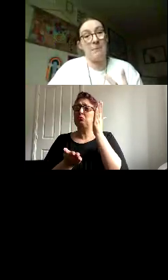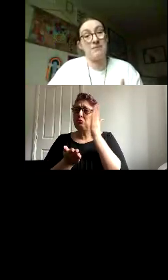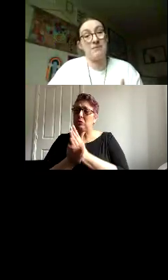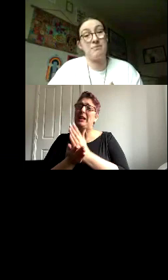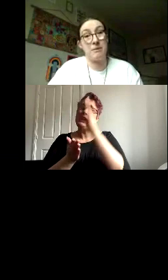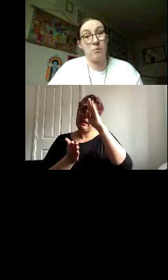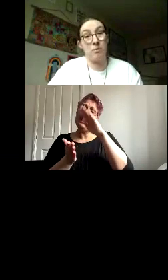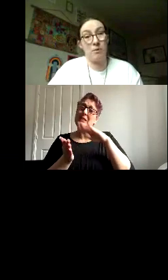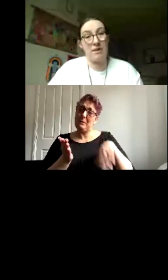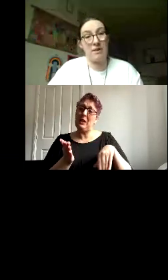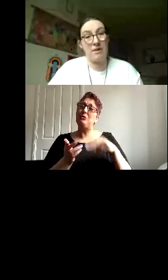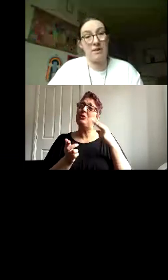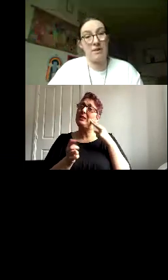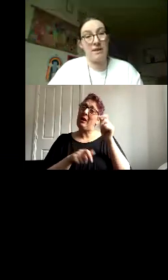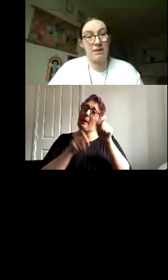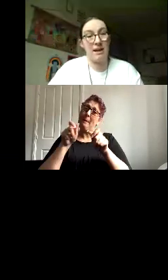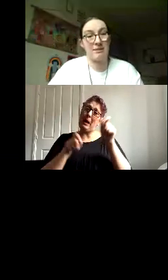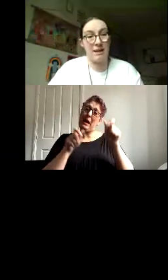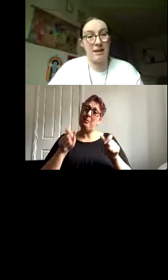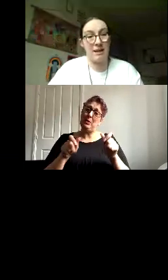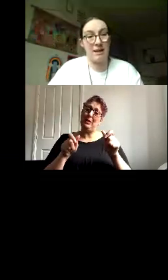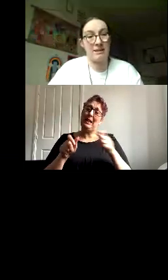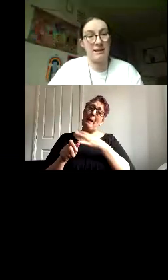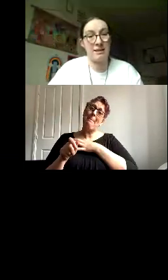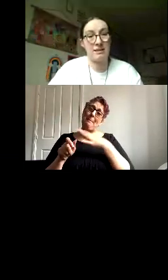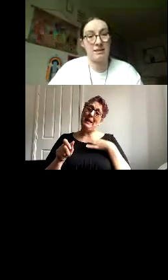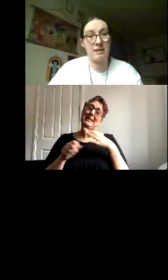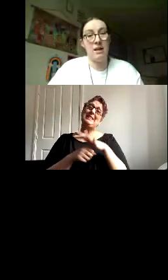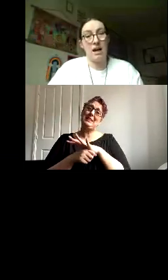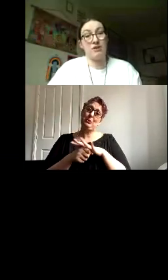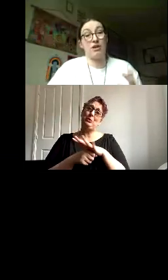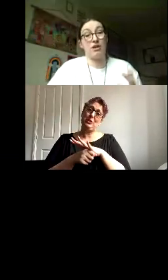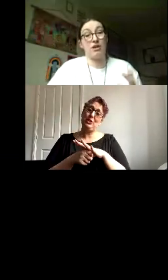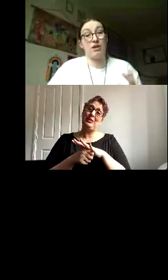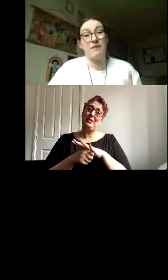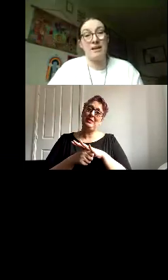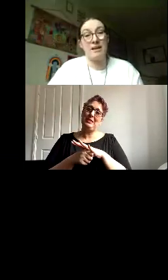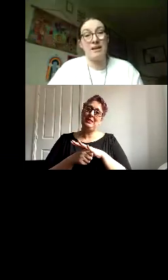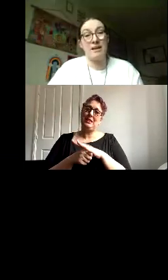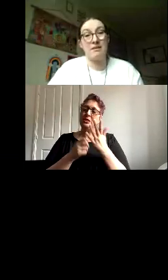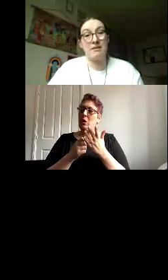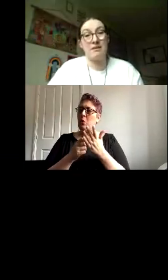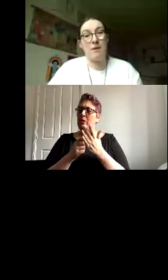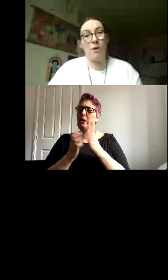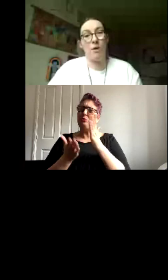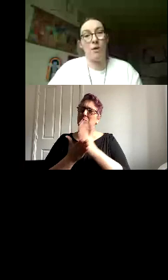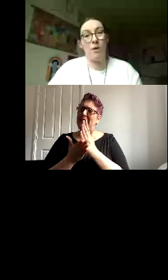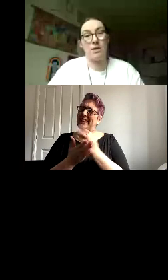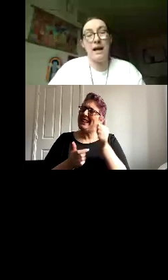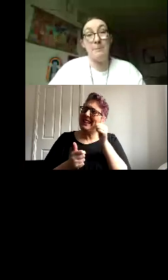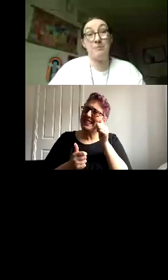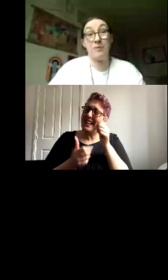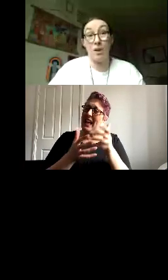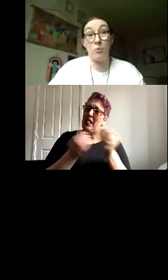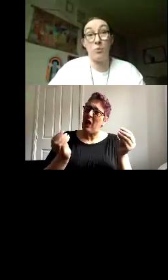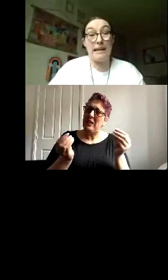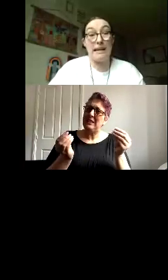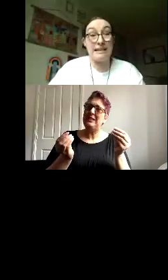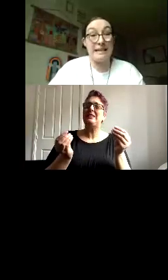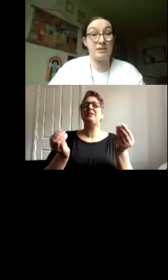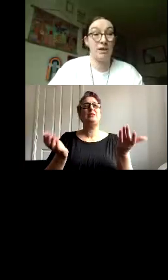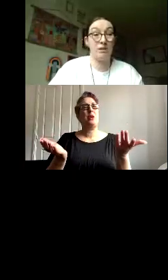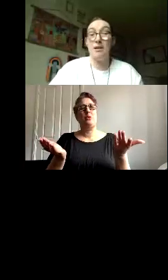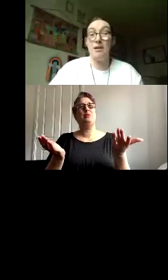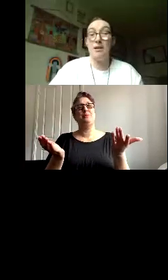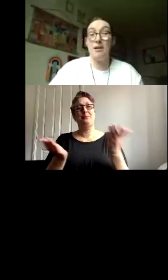for deaf people within healthcare settings, and just shows that lack of insight and why it's certain that we